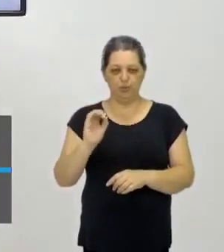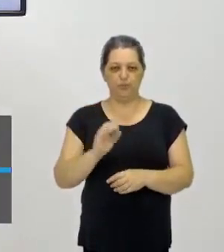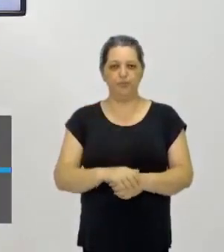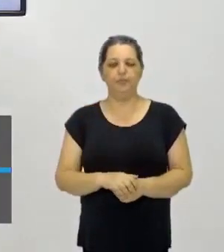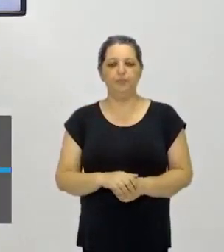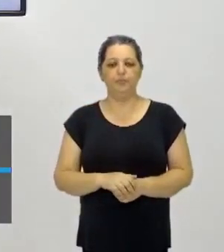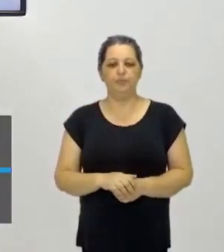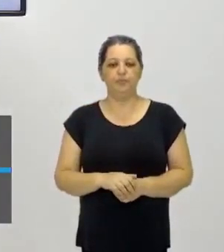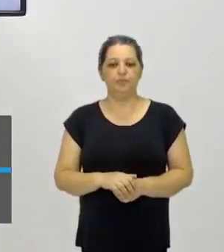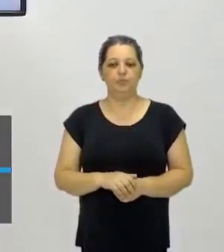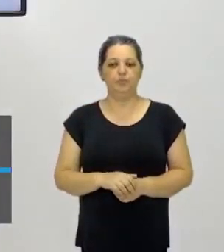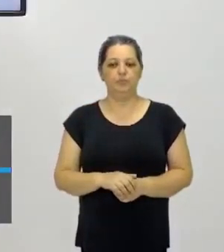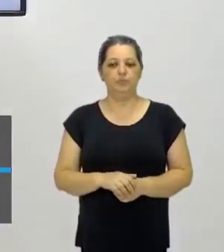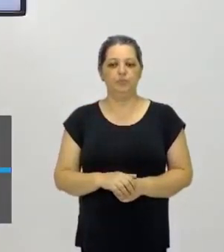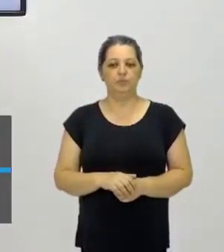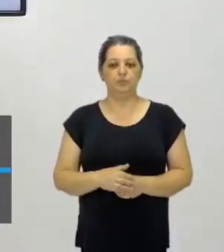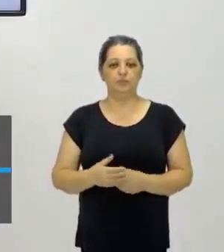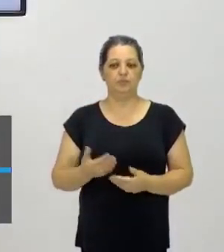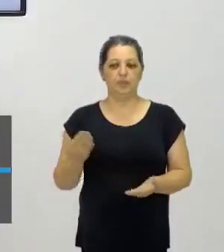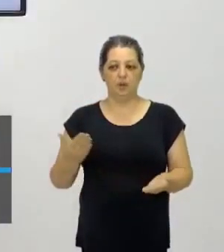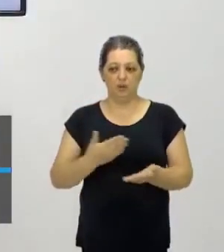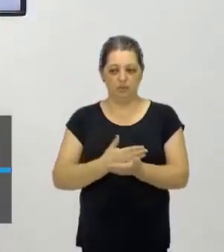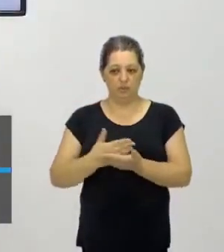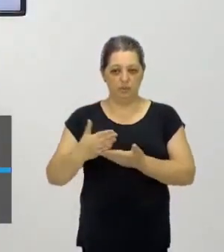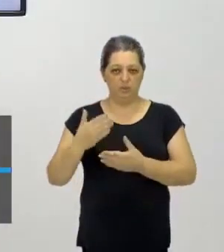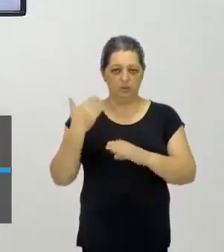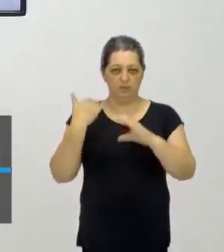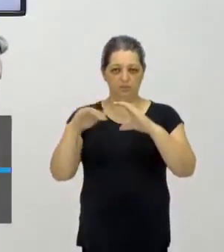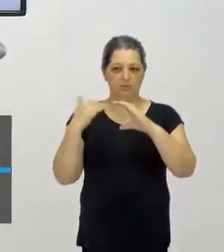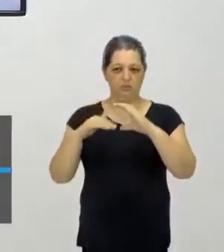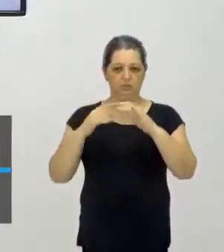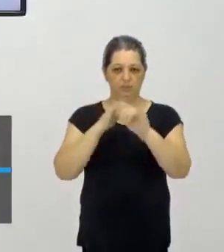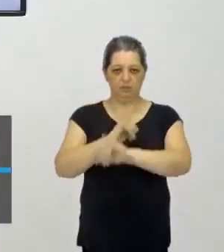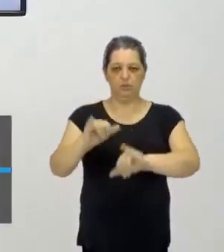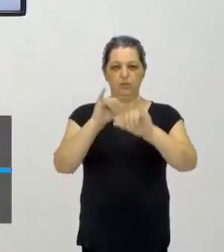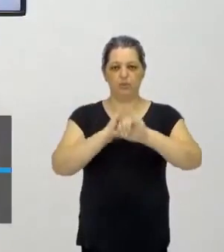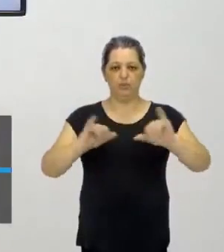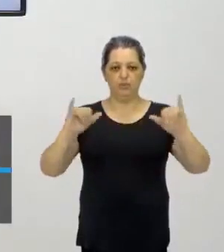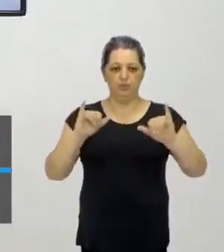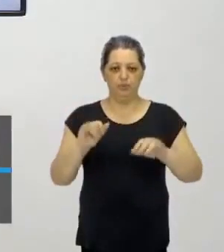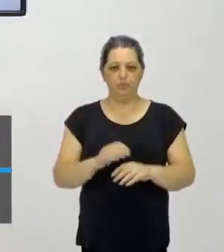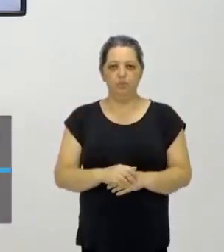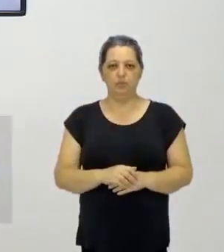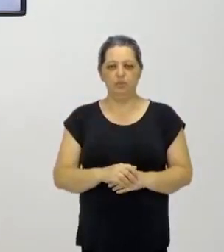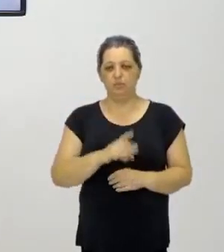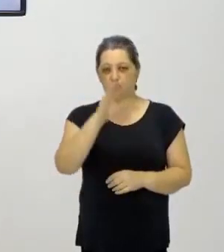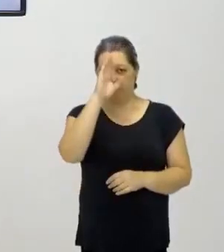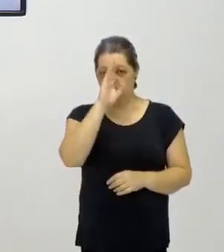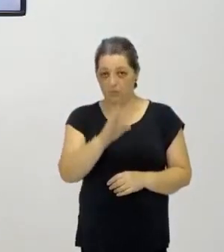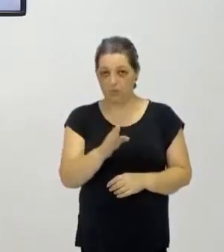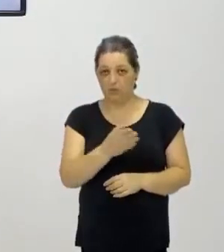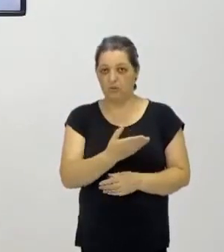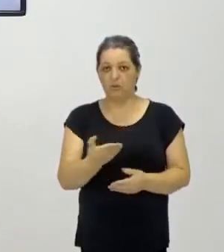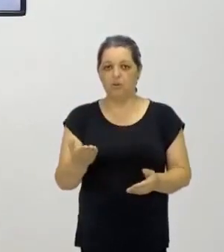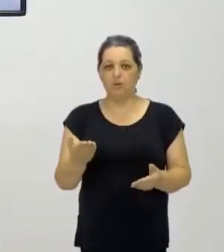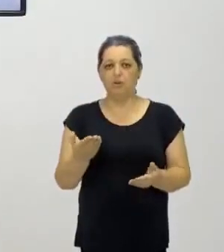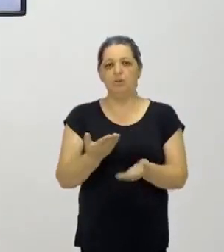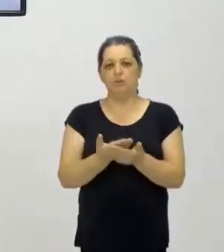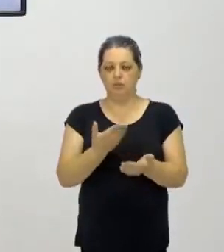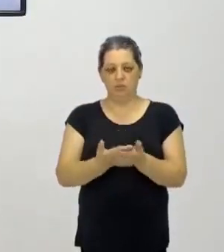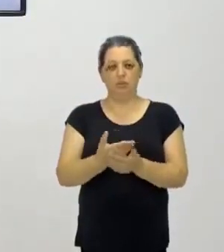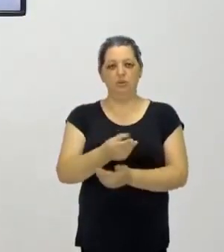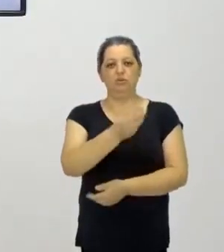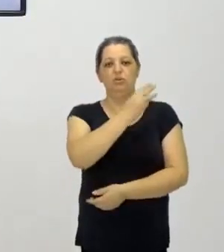let's get started with our messages. Vamos começar aí com os nossos recados, principalmente para vocês aí, students da terceira